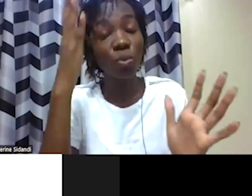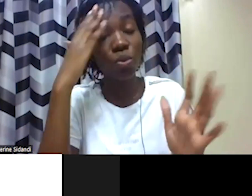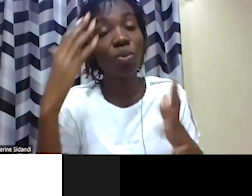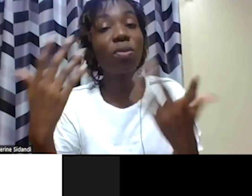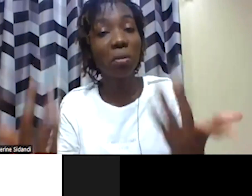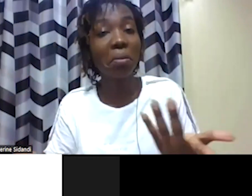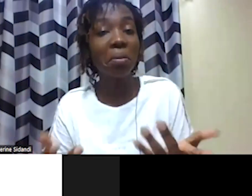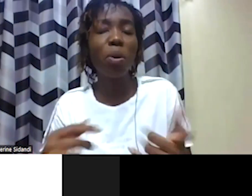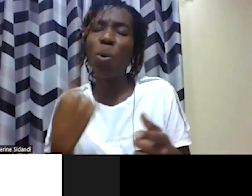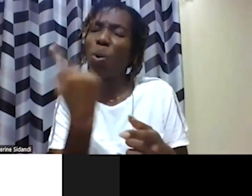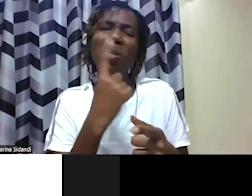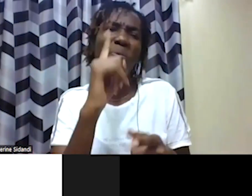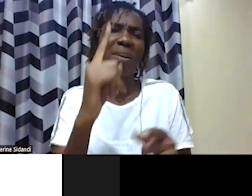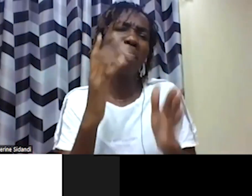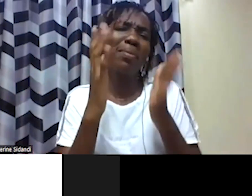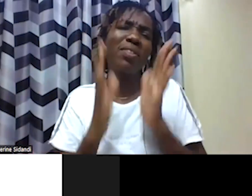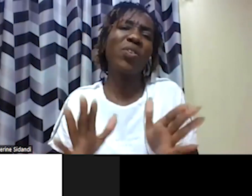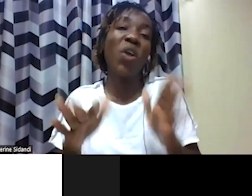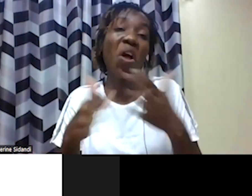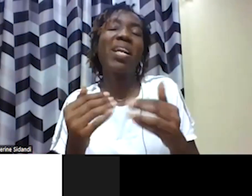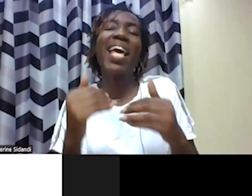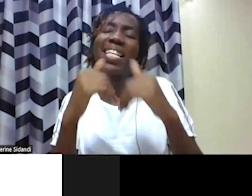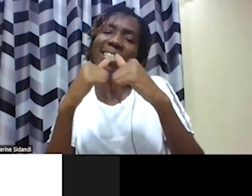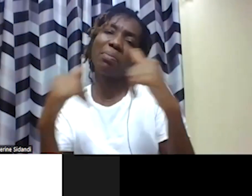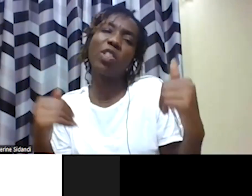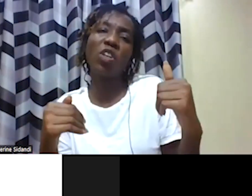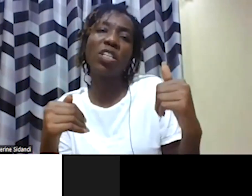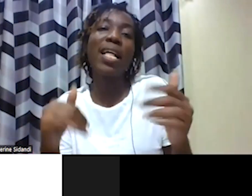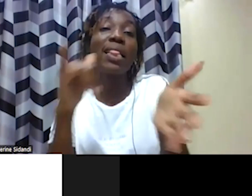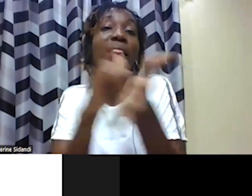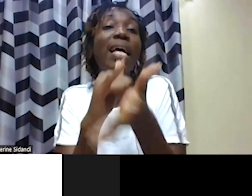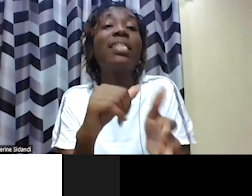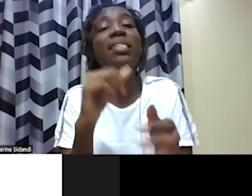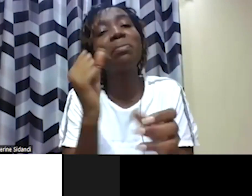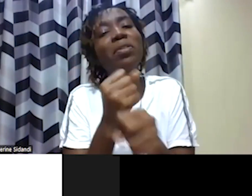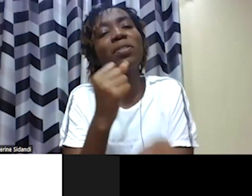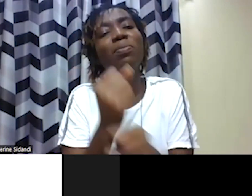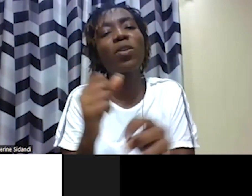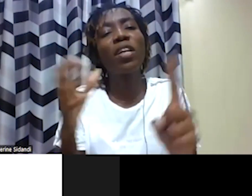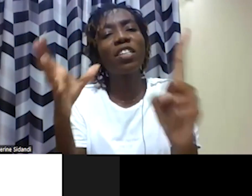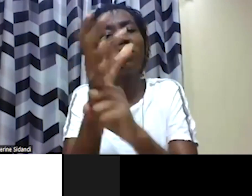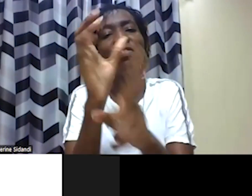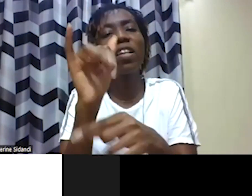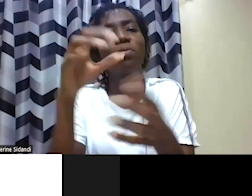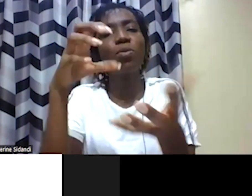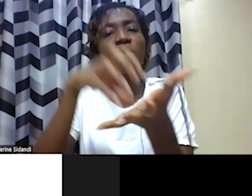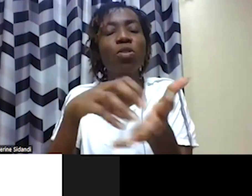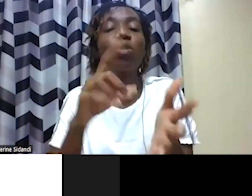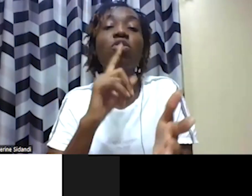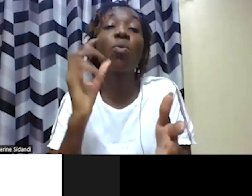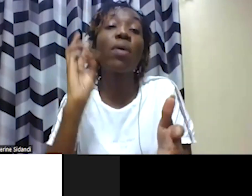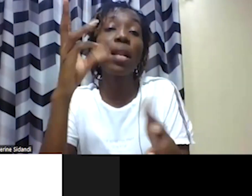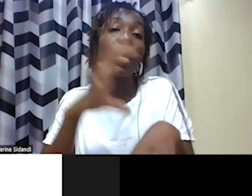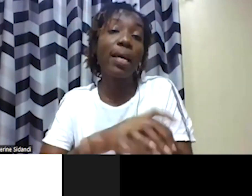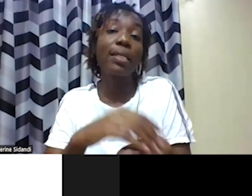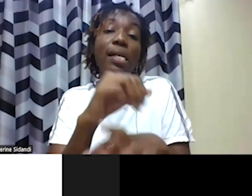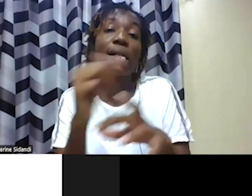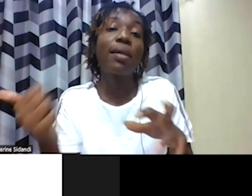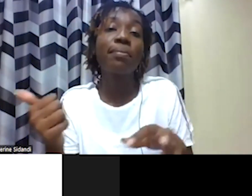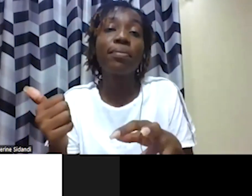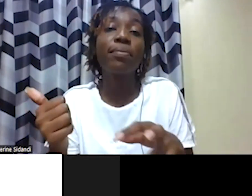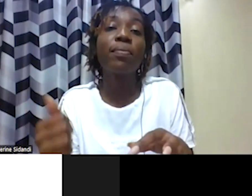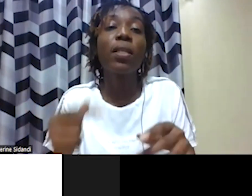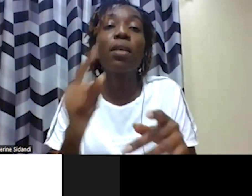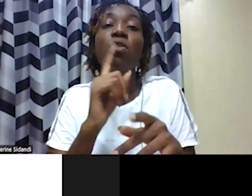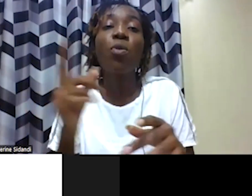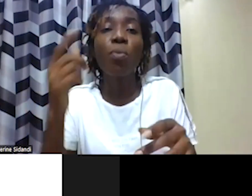an odd one out or an exception that she did not manage to get that position. So I will get the rest. And because you